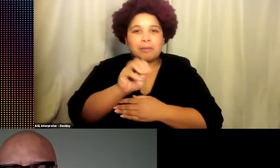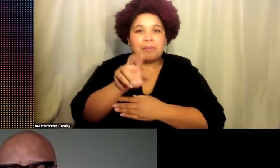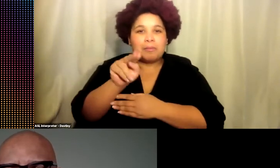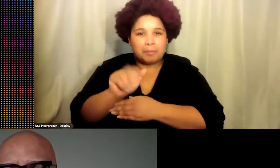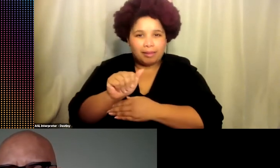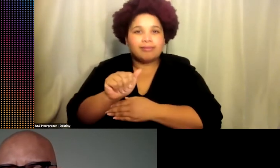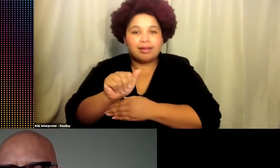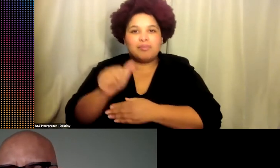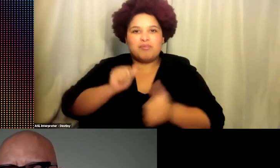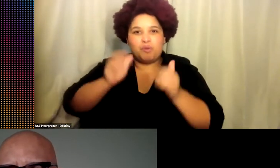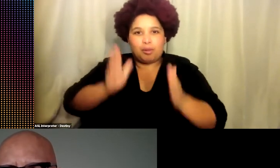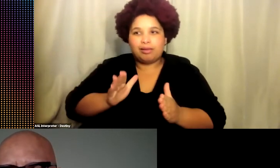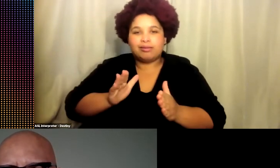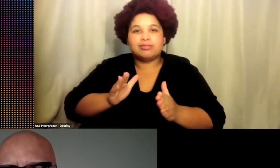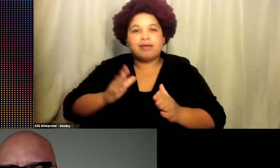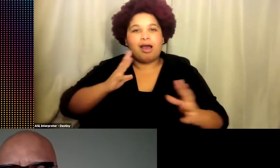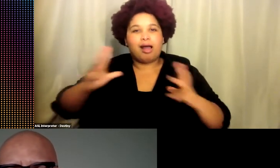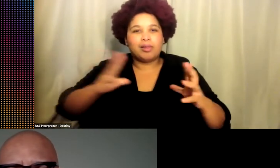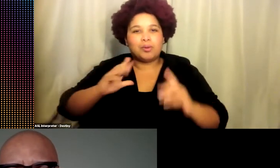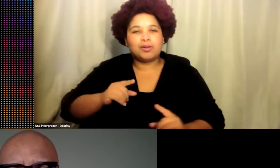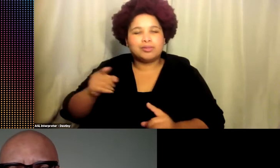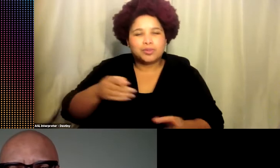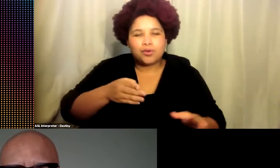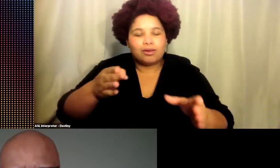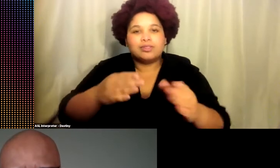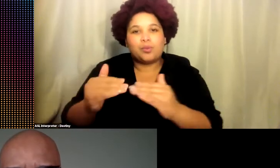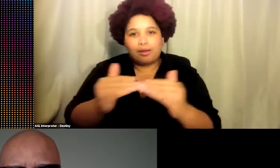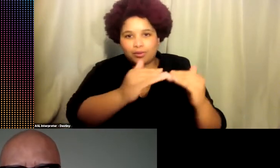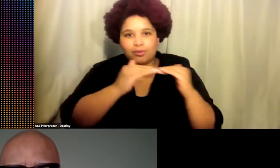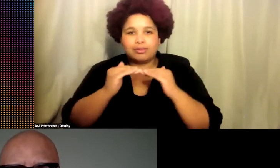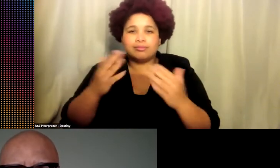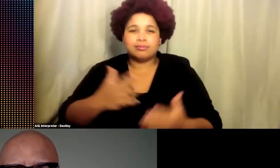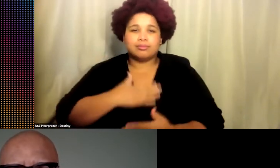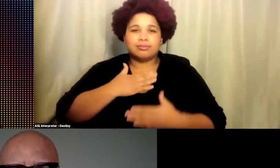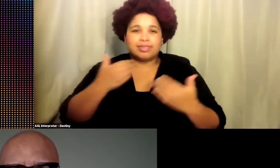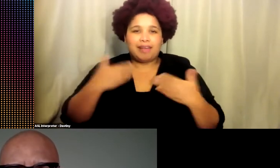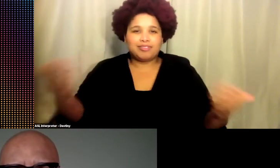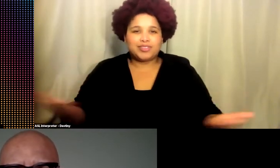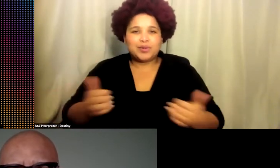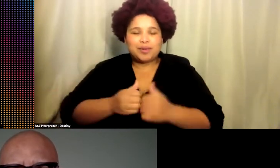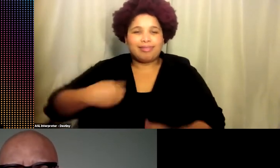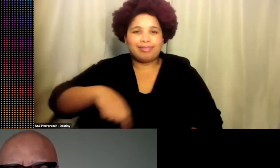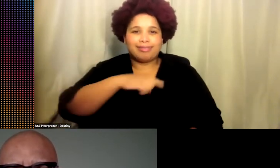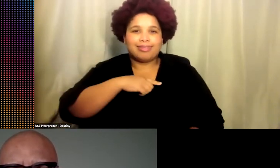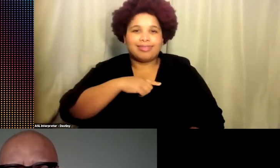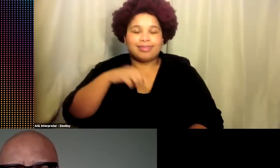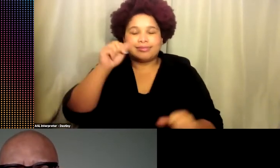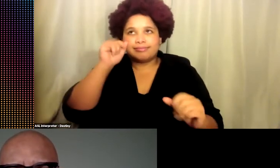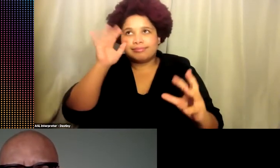equity. I am very pleased to be here to have our very fantastic ACTRA